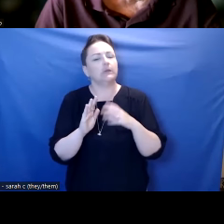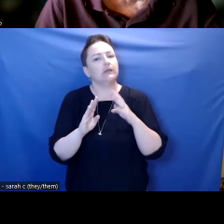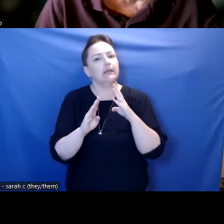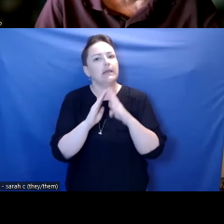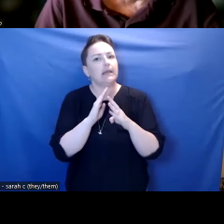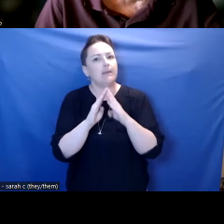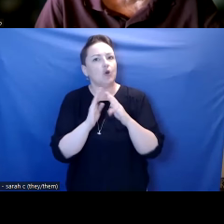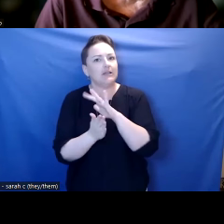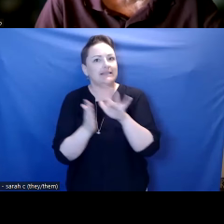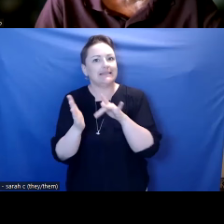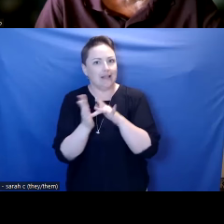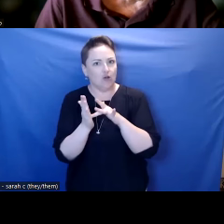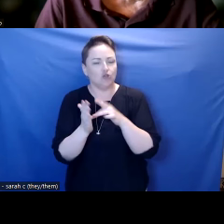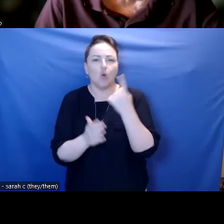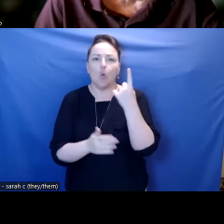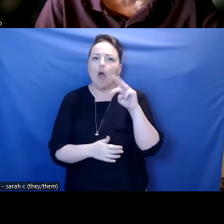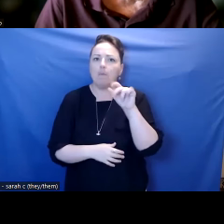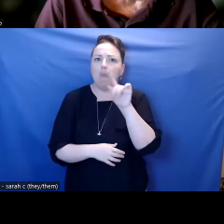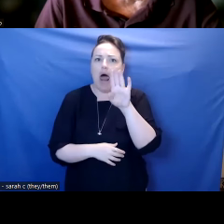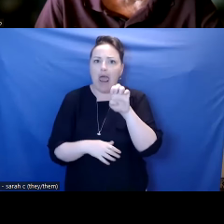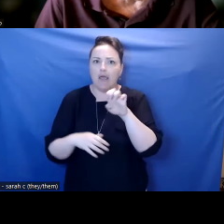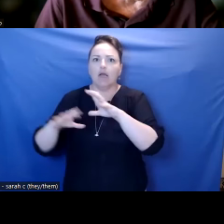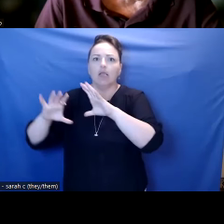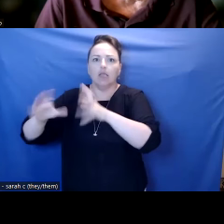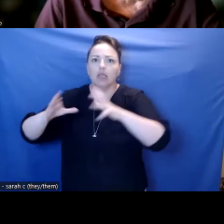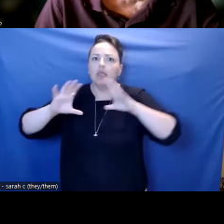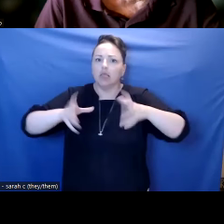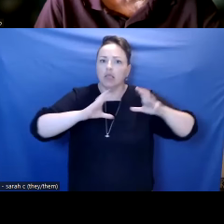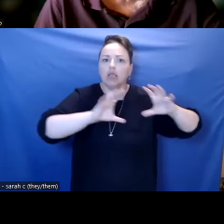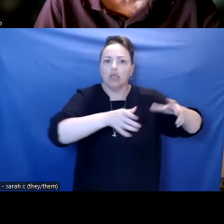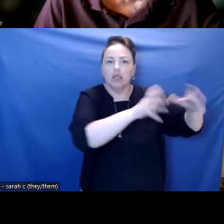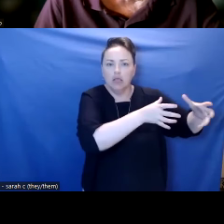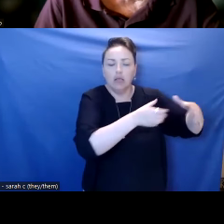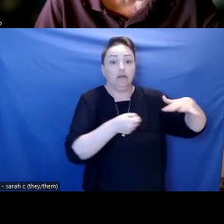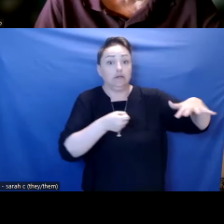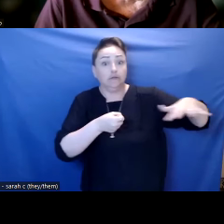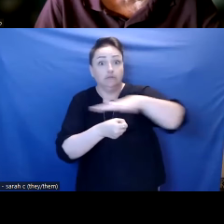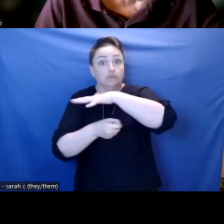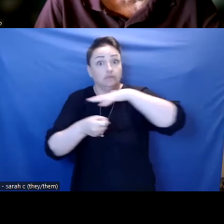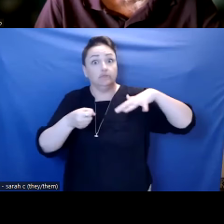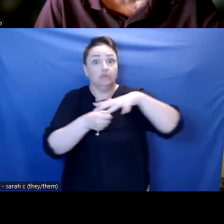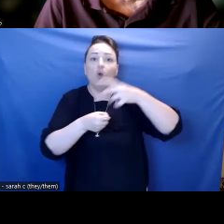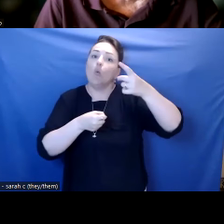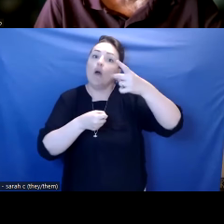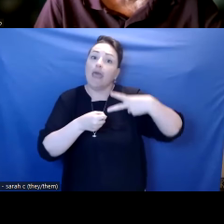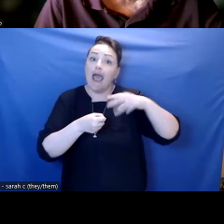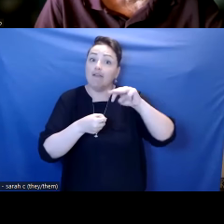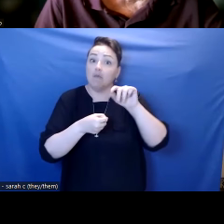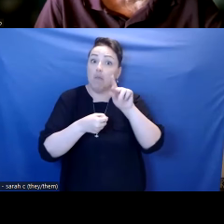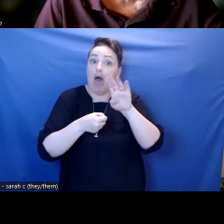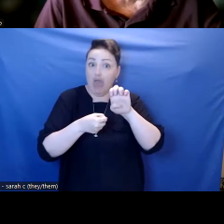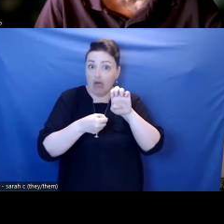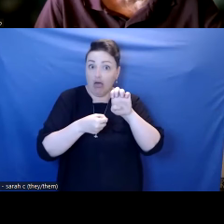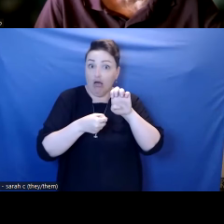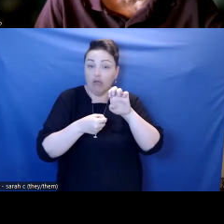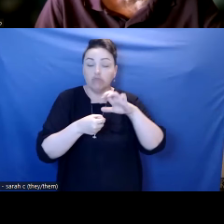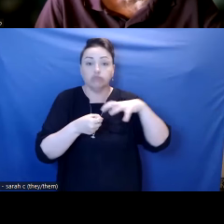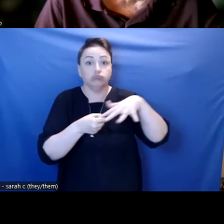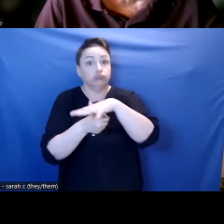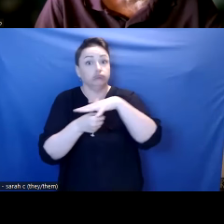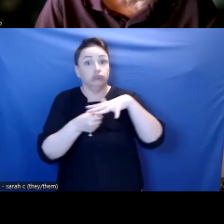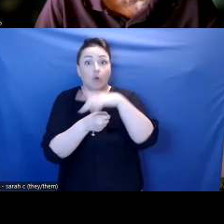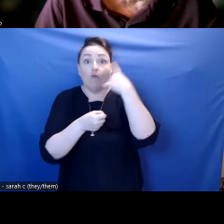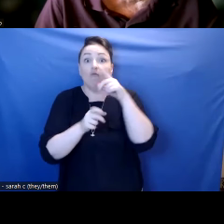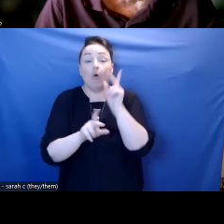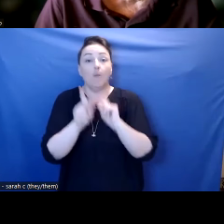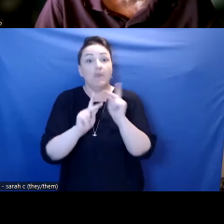mile apart, and each of them with a kind of immediate catchment area of a half a mile, but also ability to go